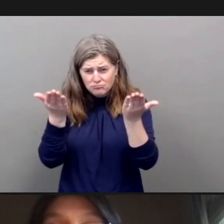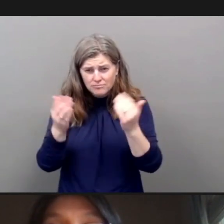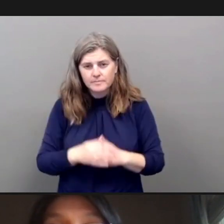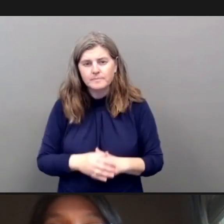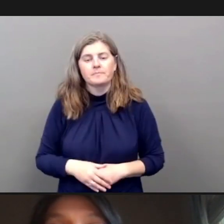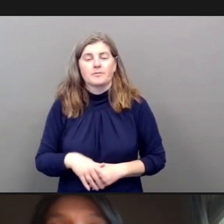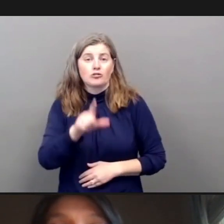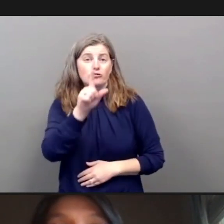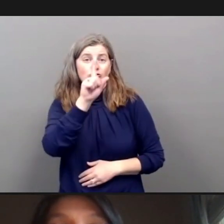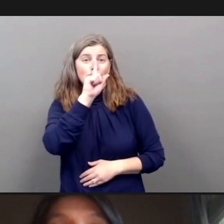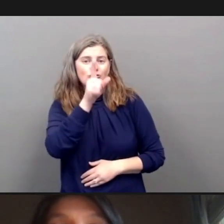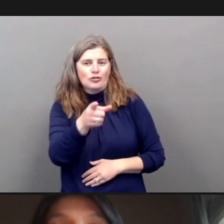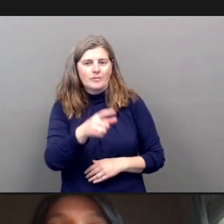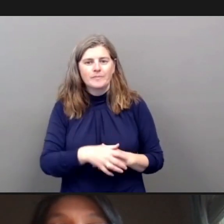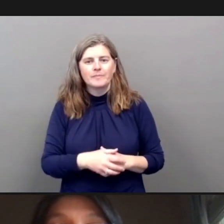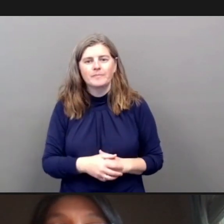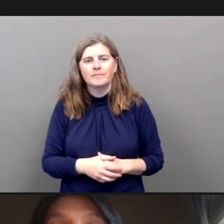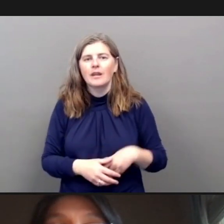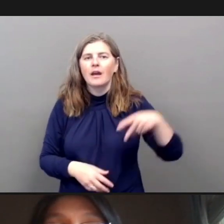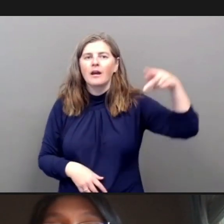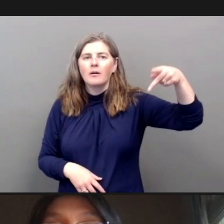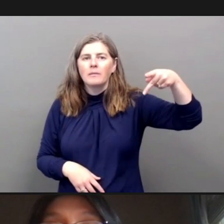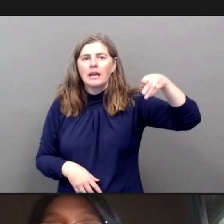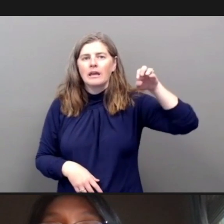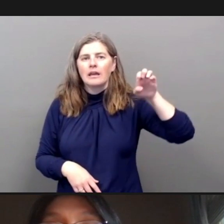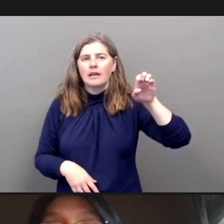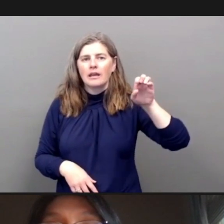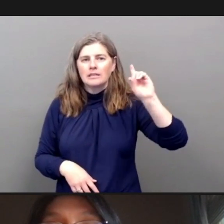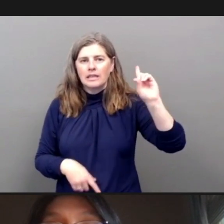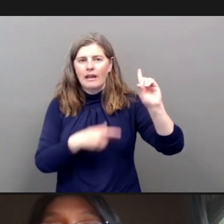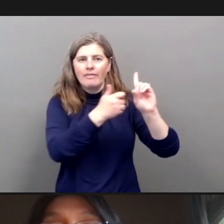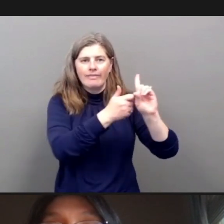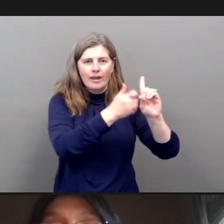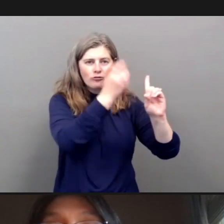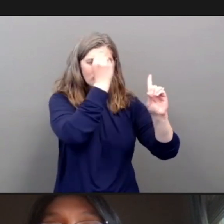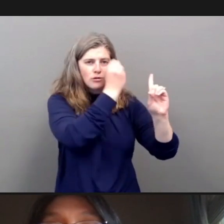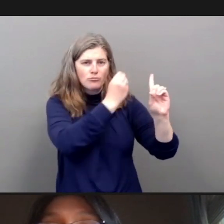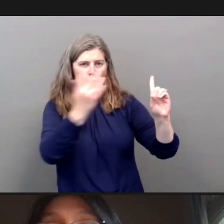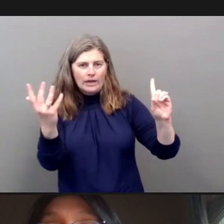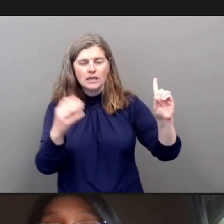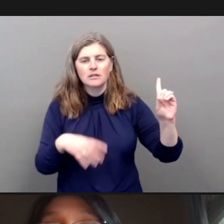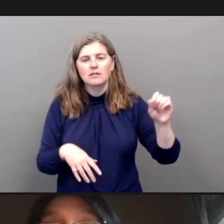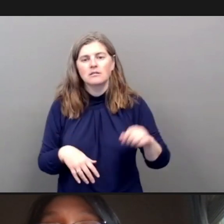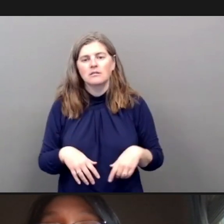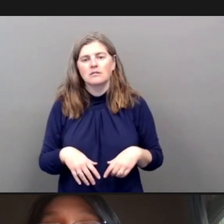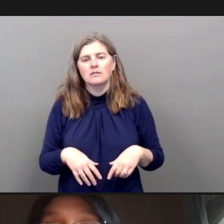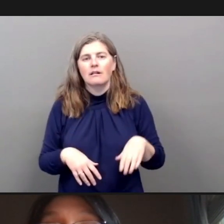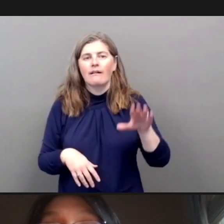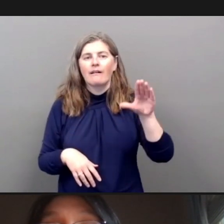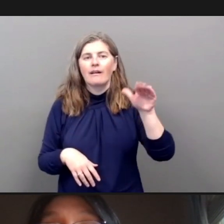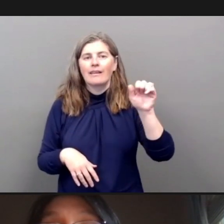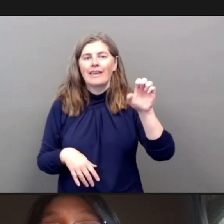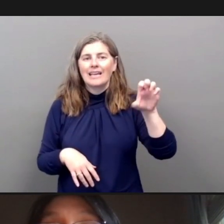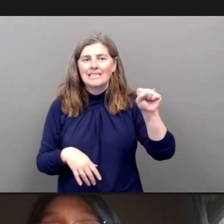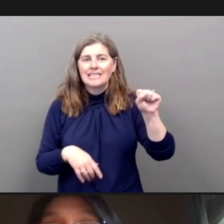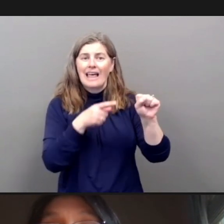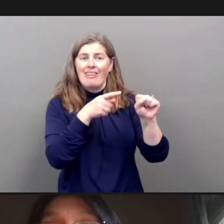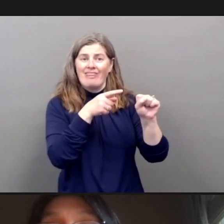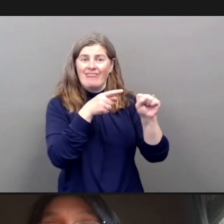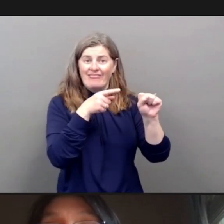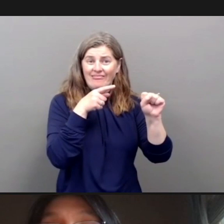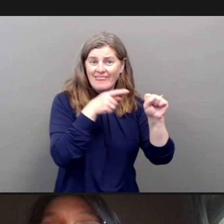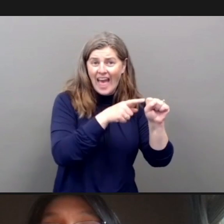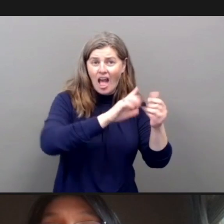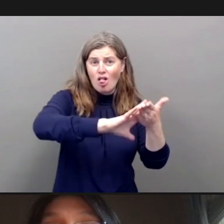Sure. I would just say that, PED is reporting out on cases that they